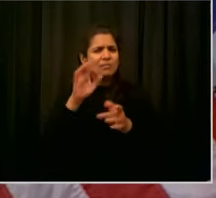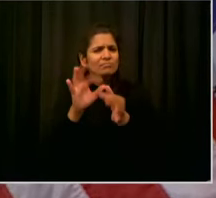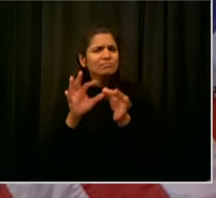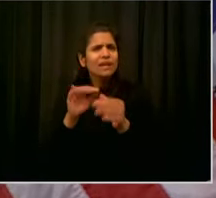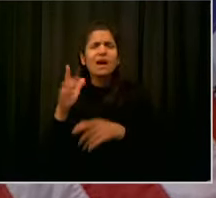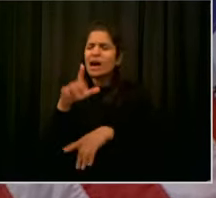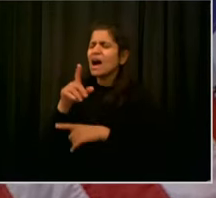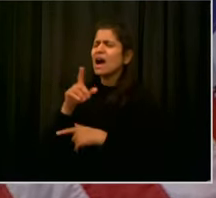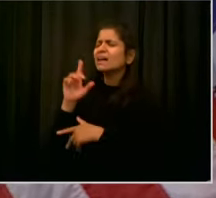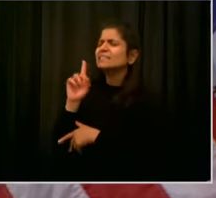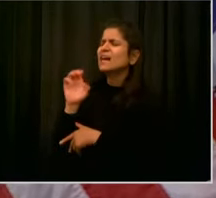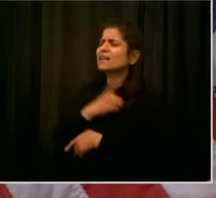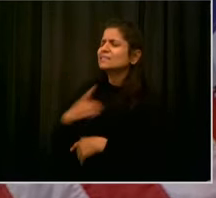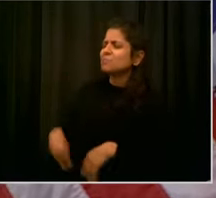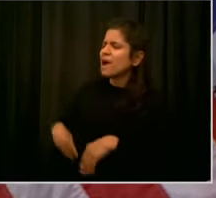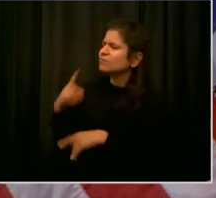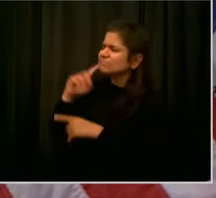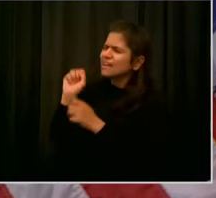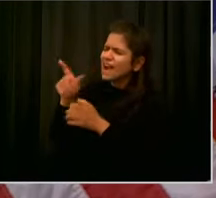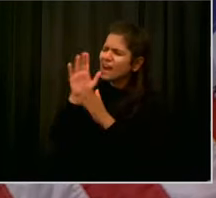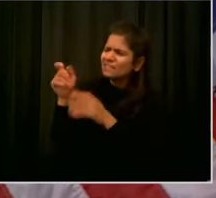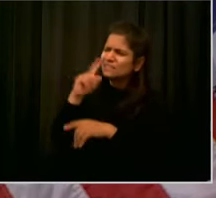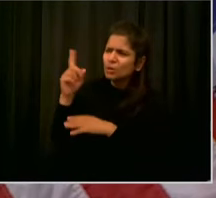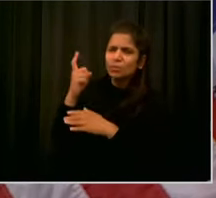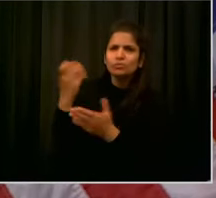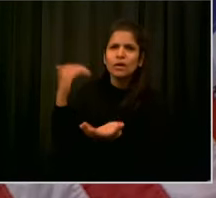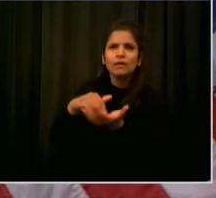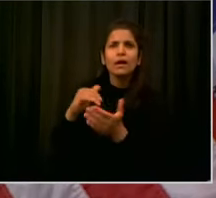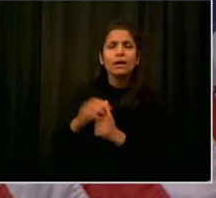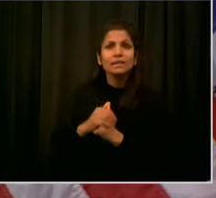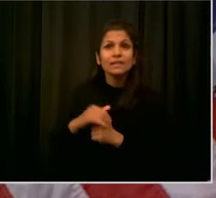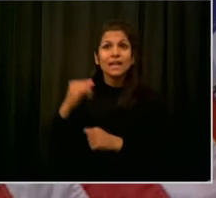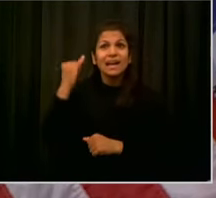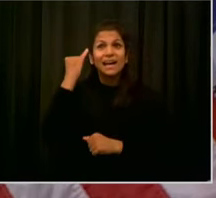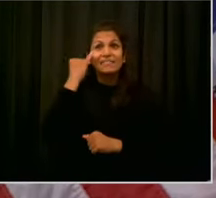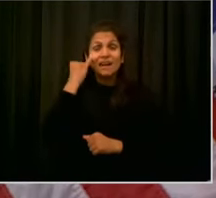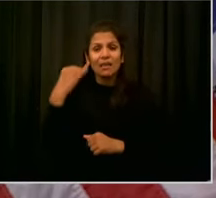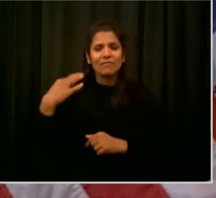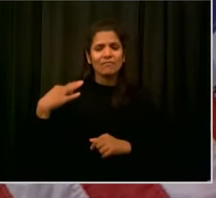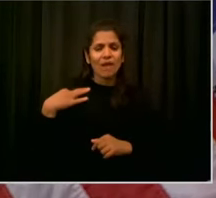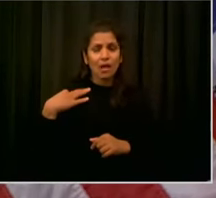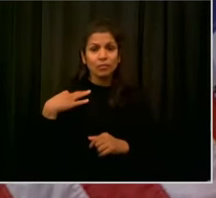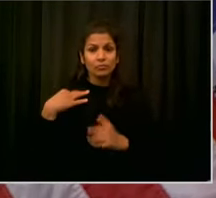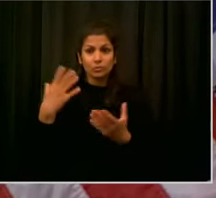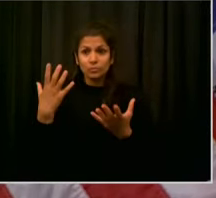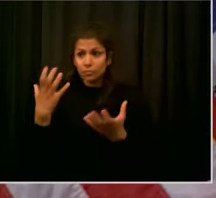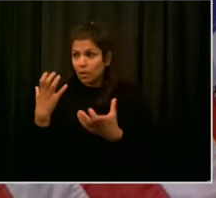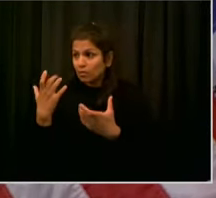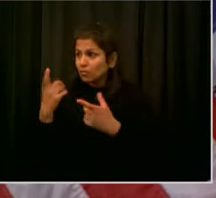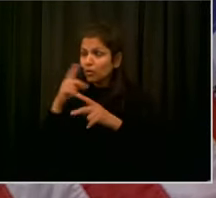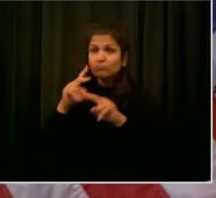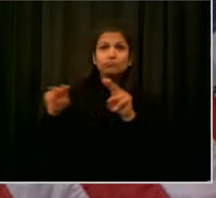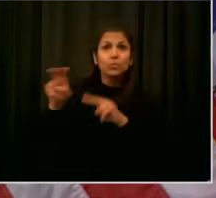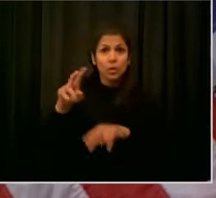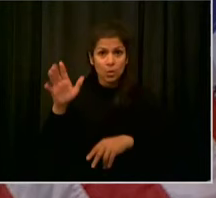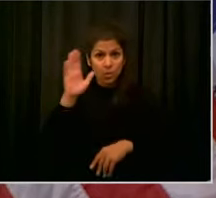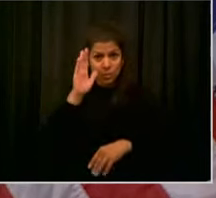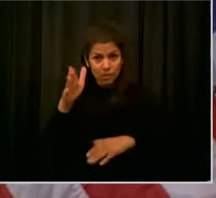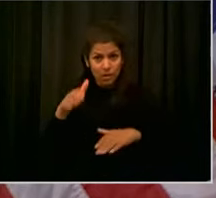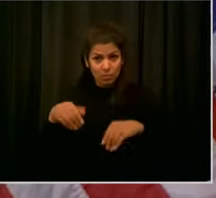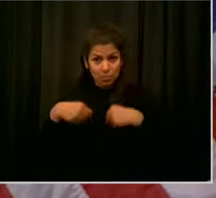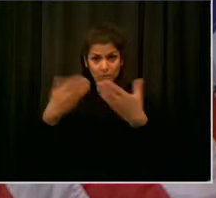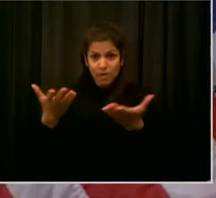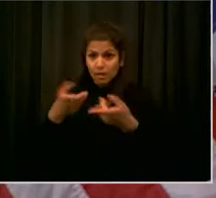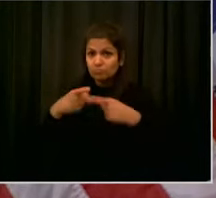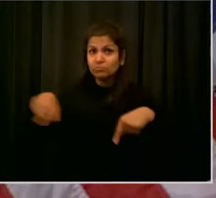MTA has asked the city to provide volunteers to help with social distancing efforts. So is that something you'll be doing? And